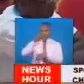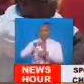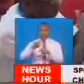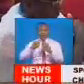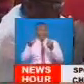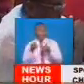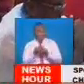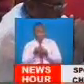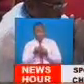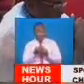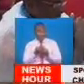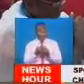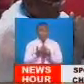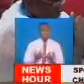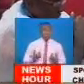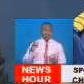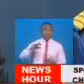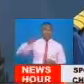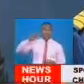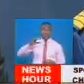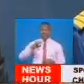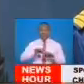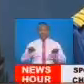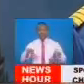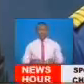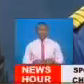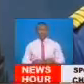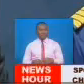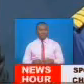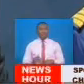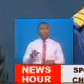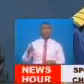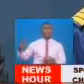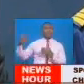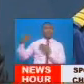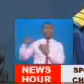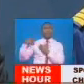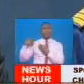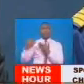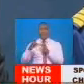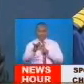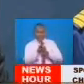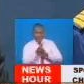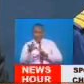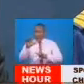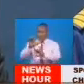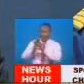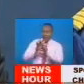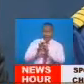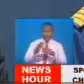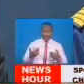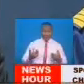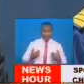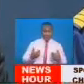that's both the junior and the senior level. And also, he will try and unearth talent from the youth